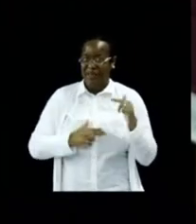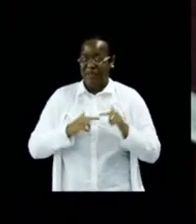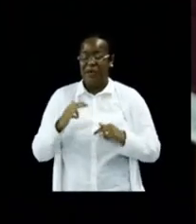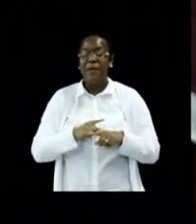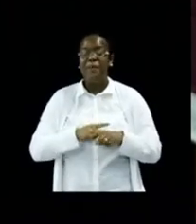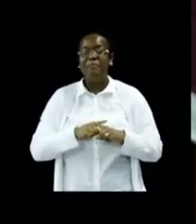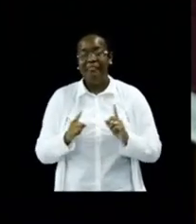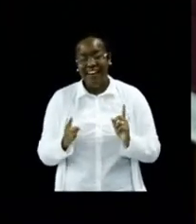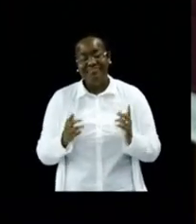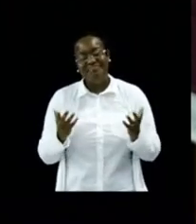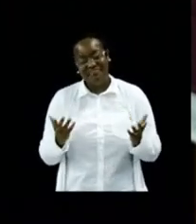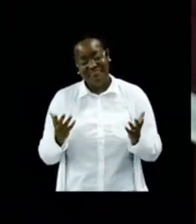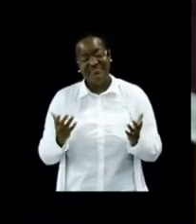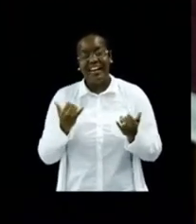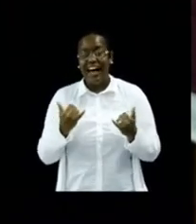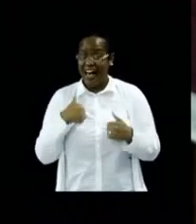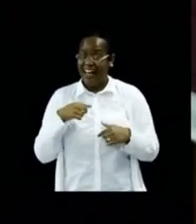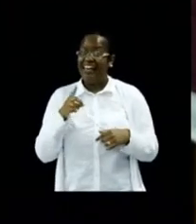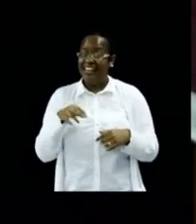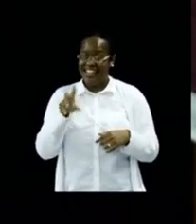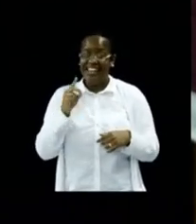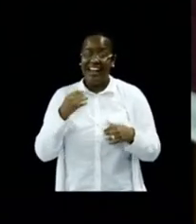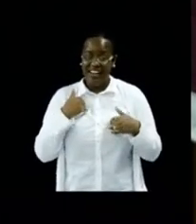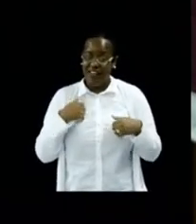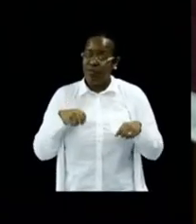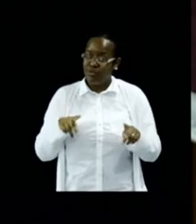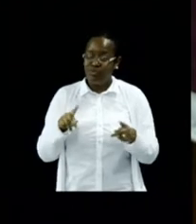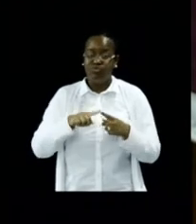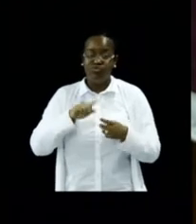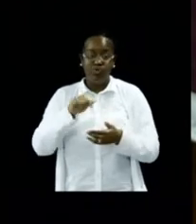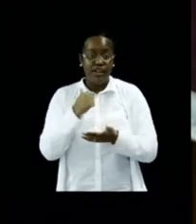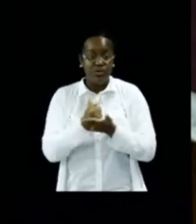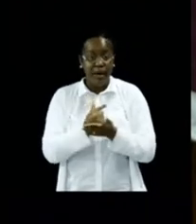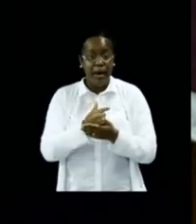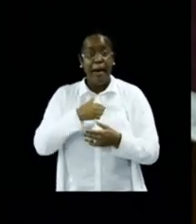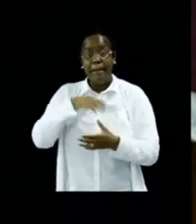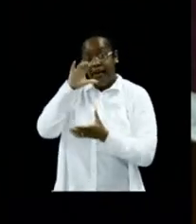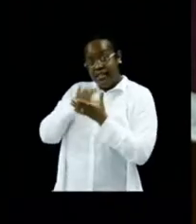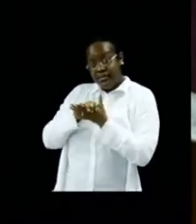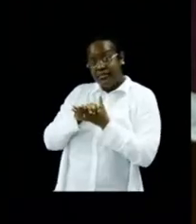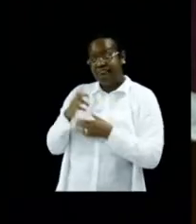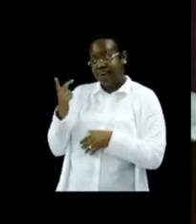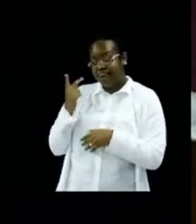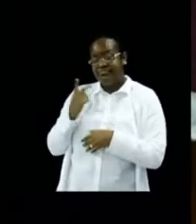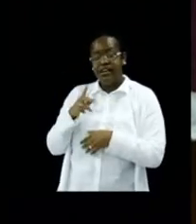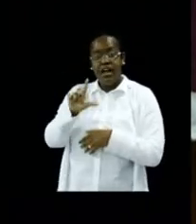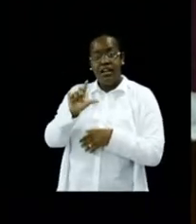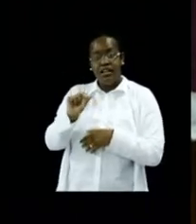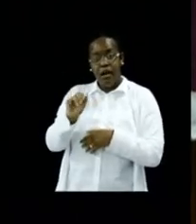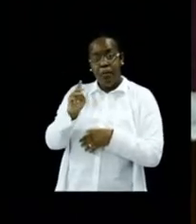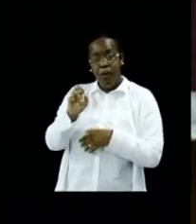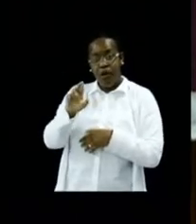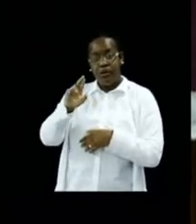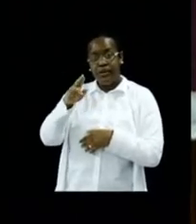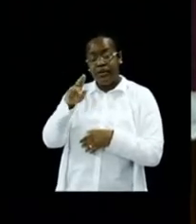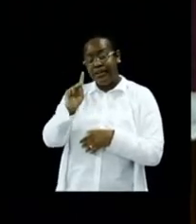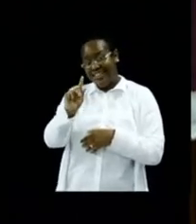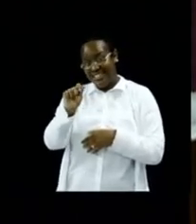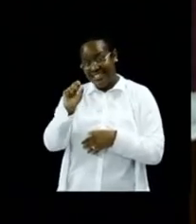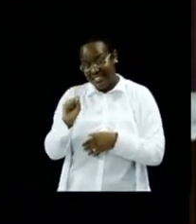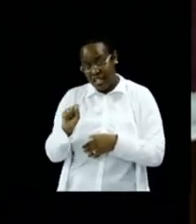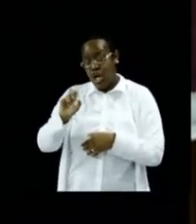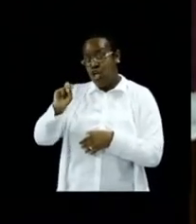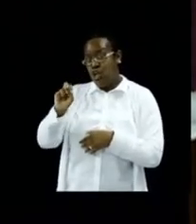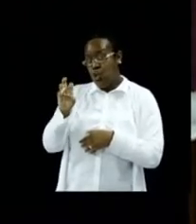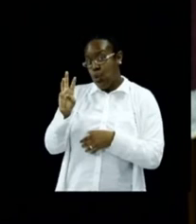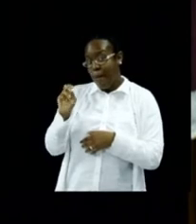But I had the opportunity to graduate. My husband and I, LaMarcus Newman, graduated from the same program, and we